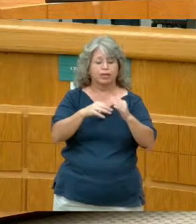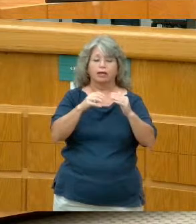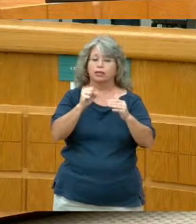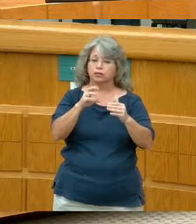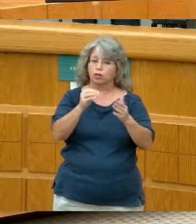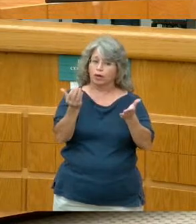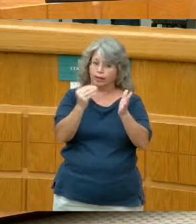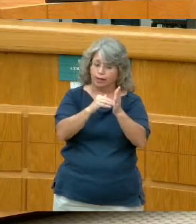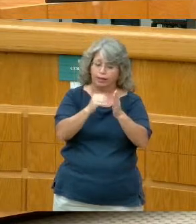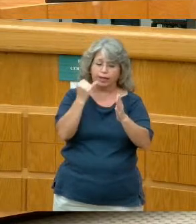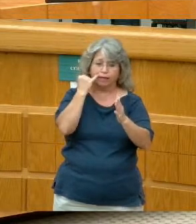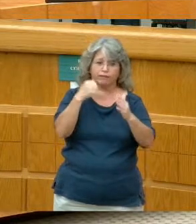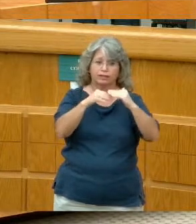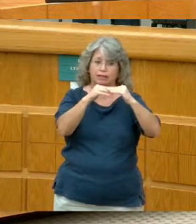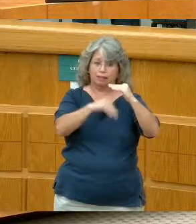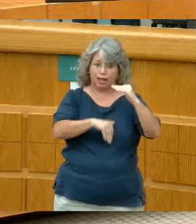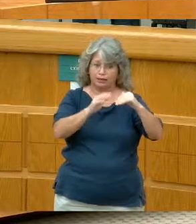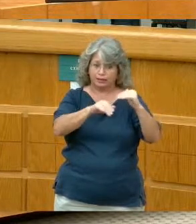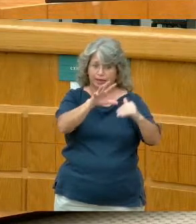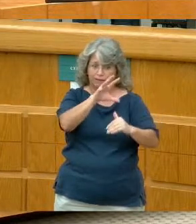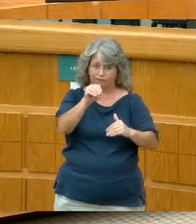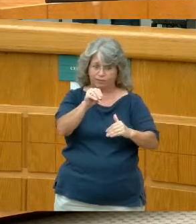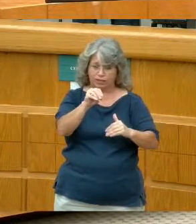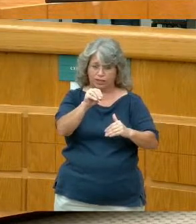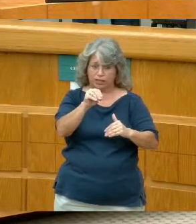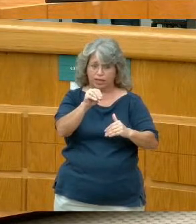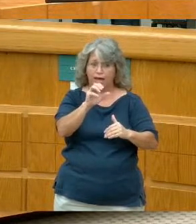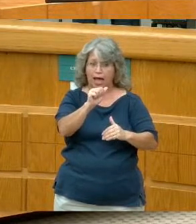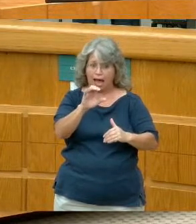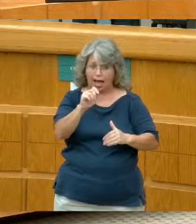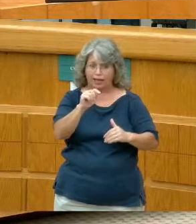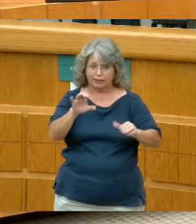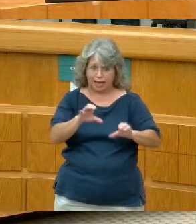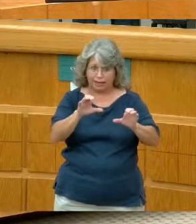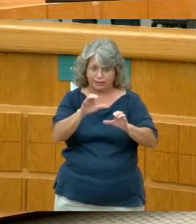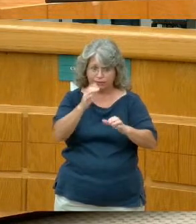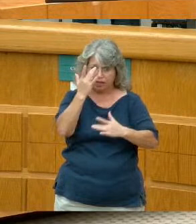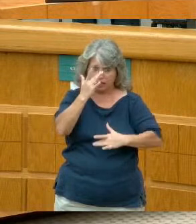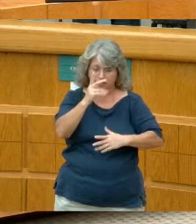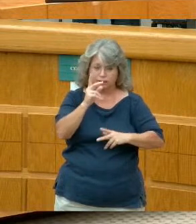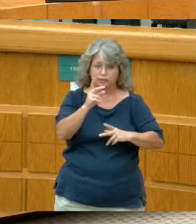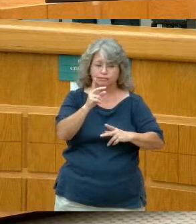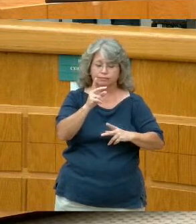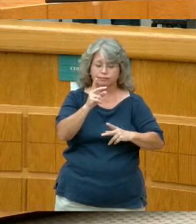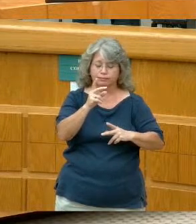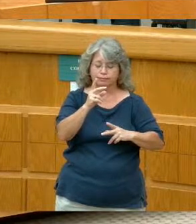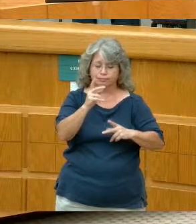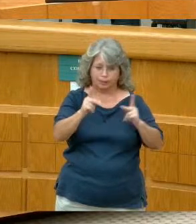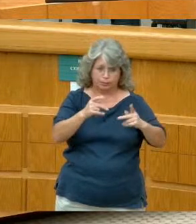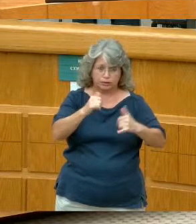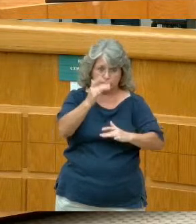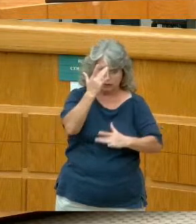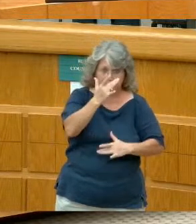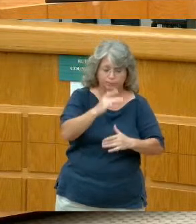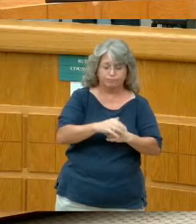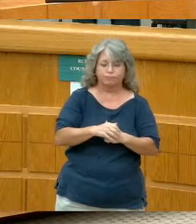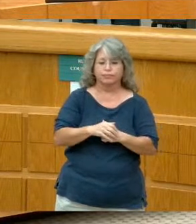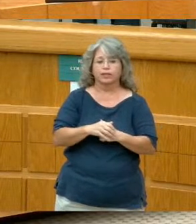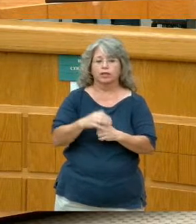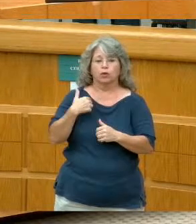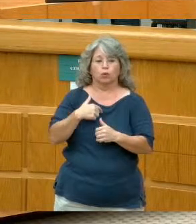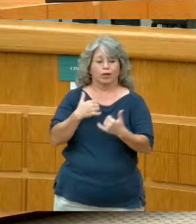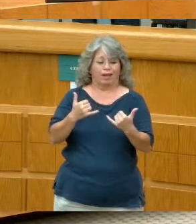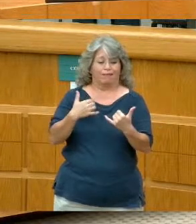active cases, and the county judge requests the exemption. So, as I said just a moment ago, we are currently